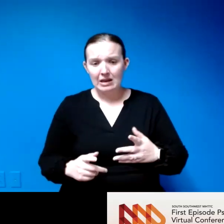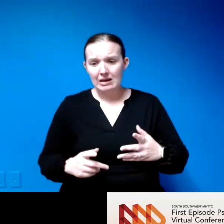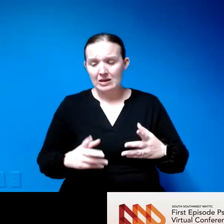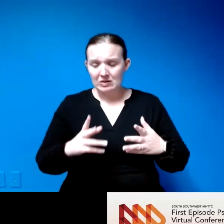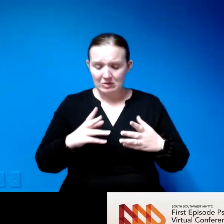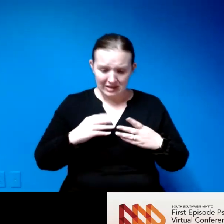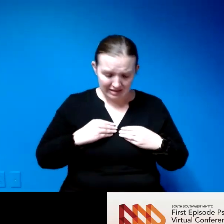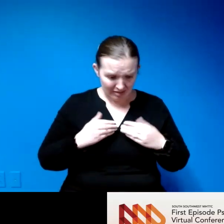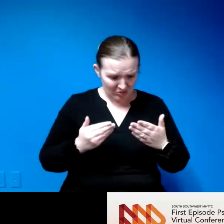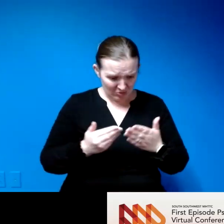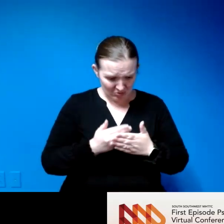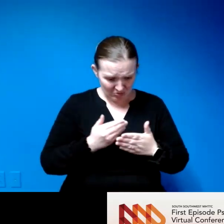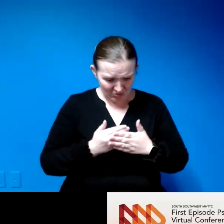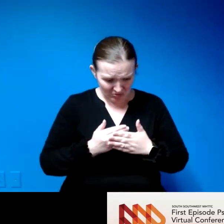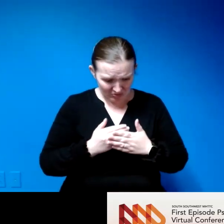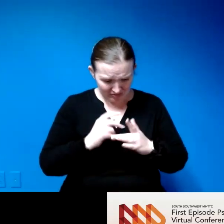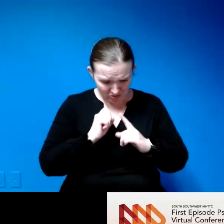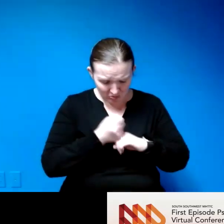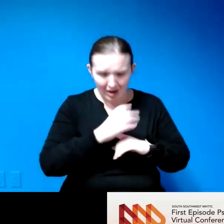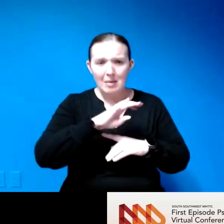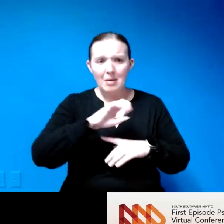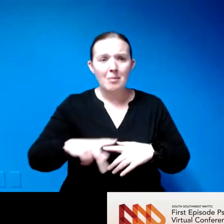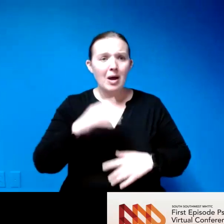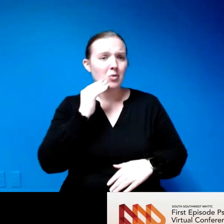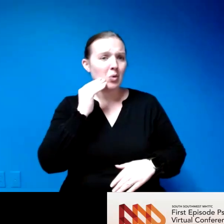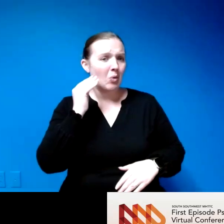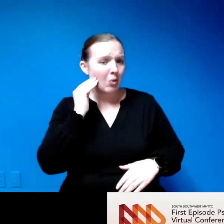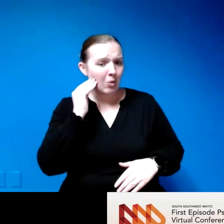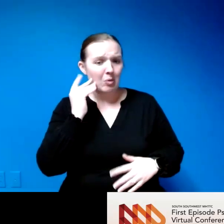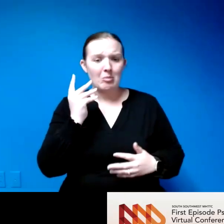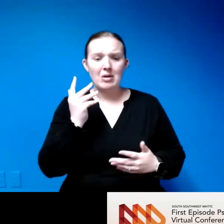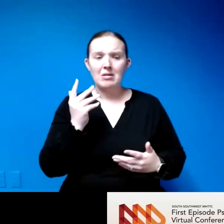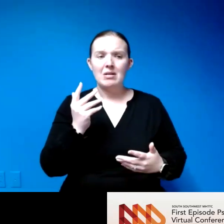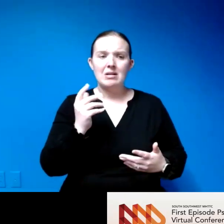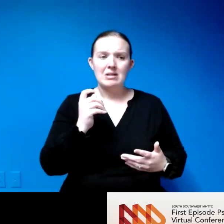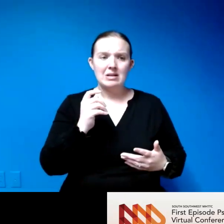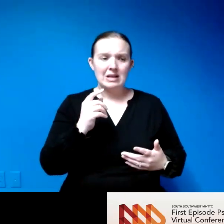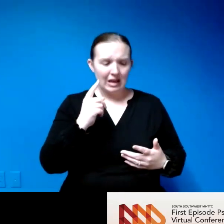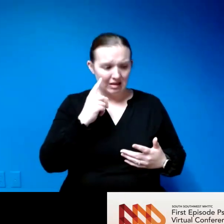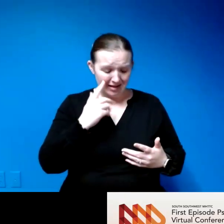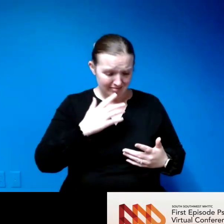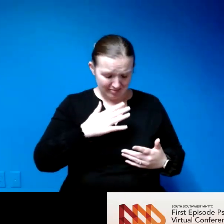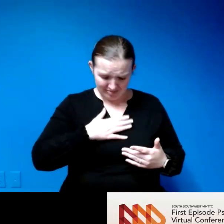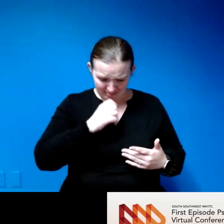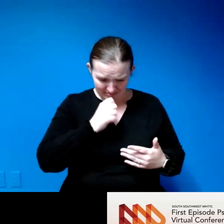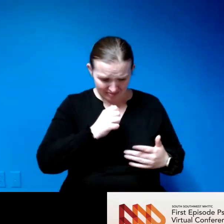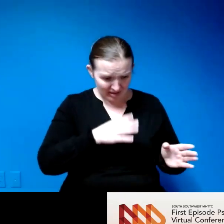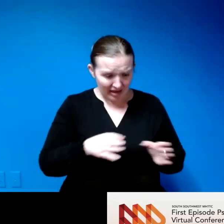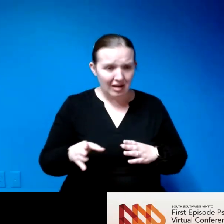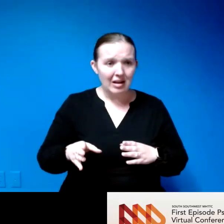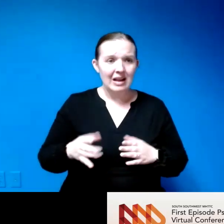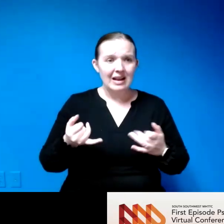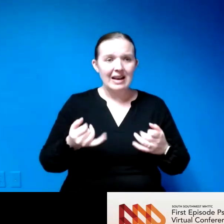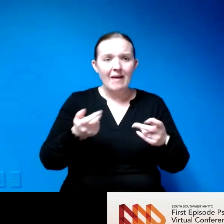new reality. I'm back at home. I'm back in Tucson. This is not a plan that I had. And now I had to figure out